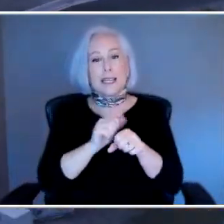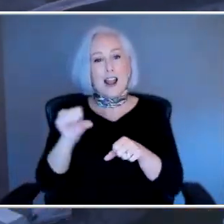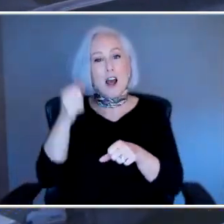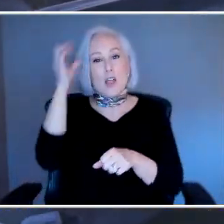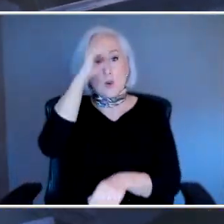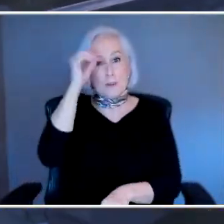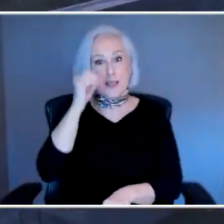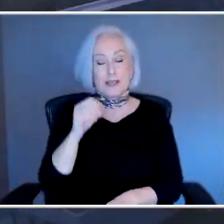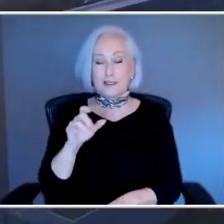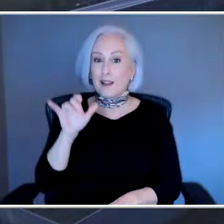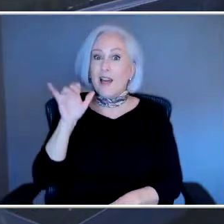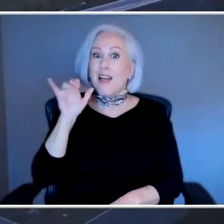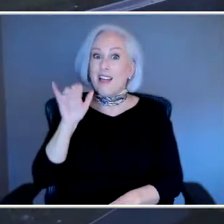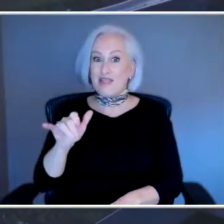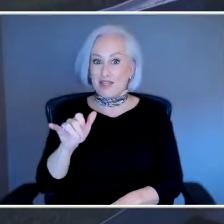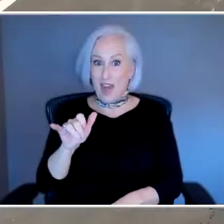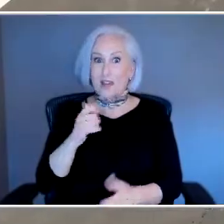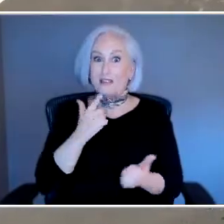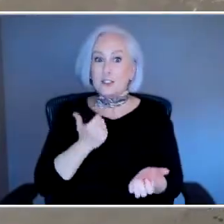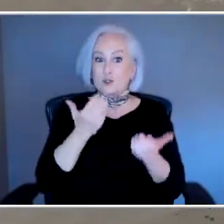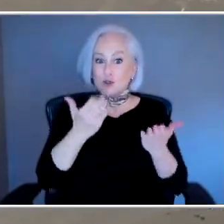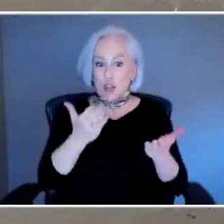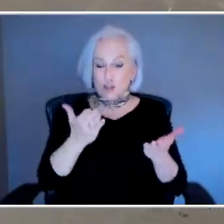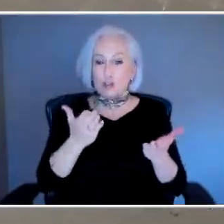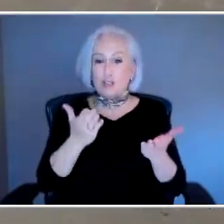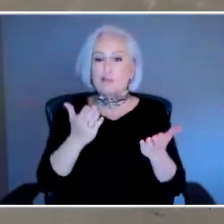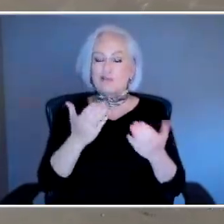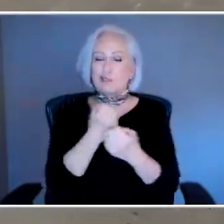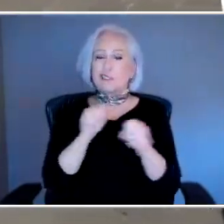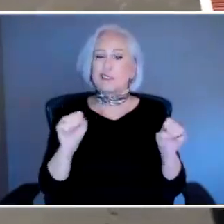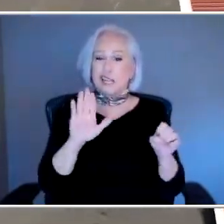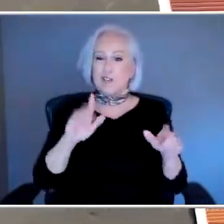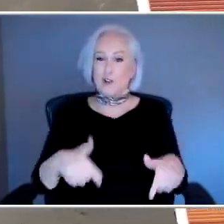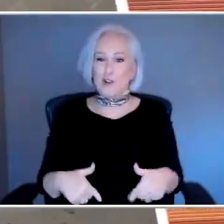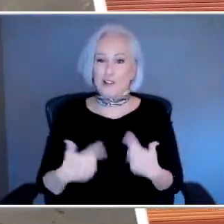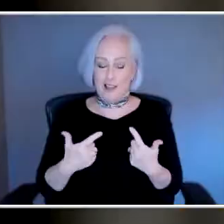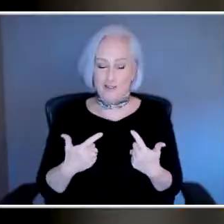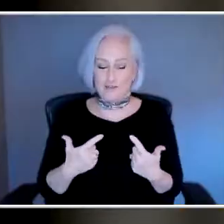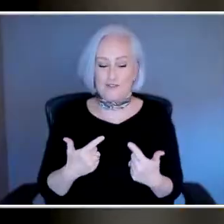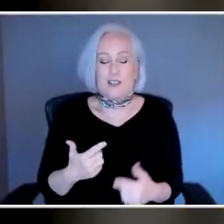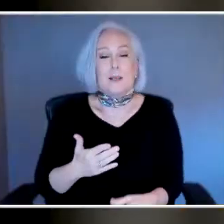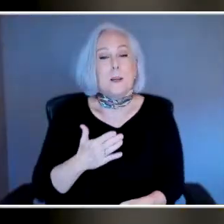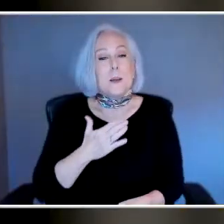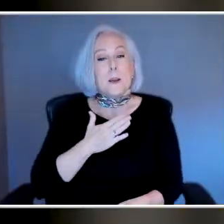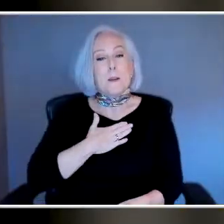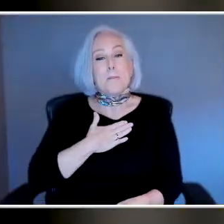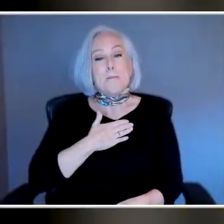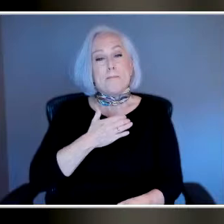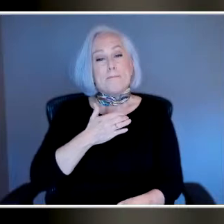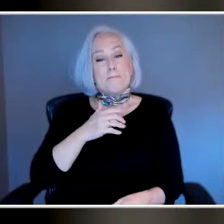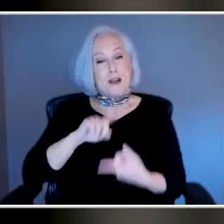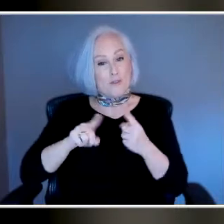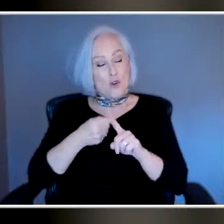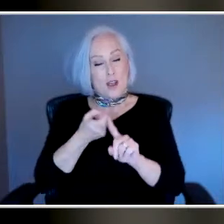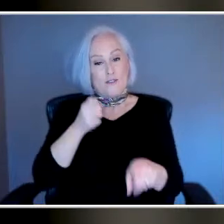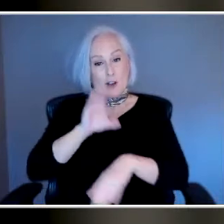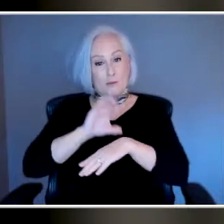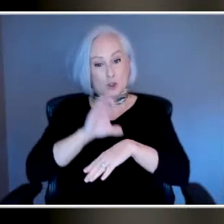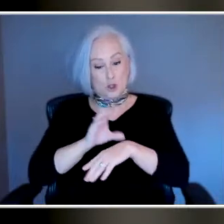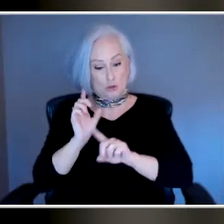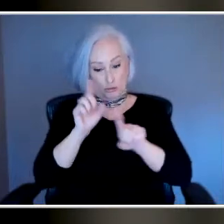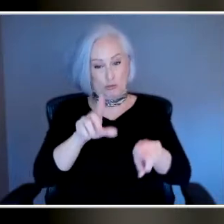reputation mostly is why I wanted to go there, but I did have my friend from church did her treatment through KU and was very happy and actually recommended